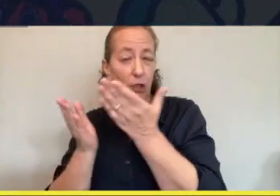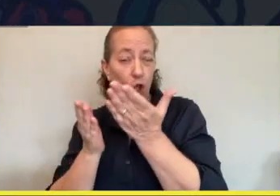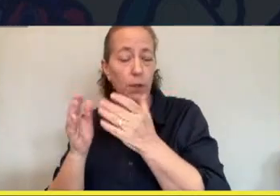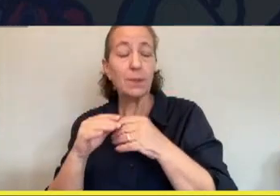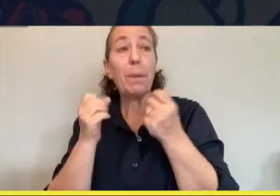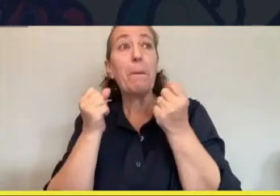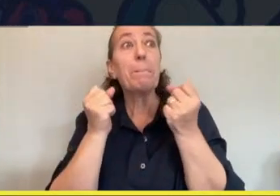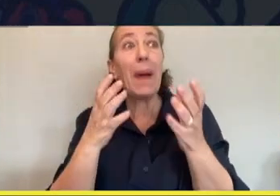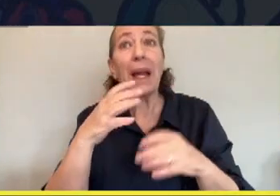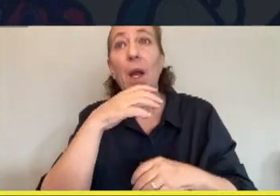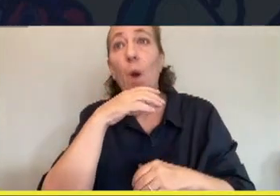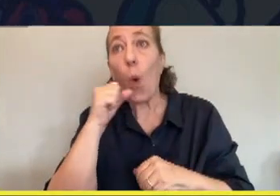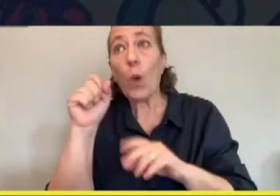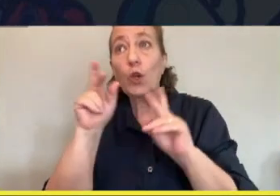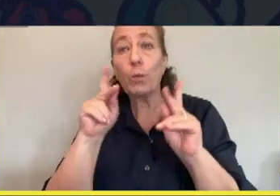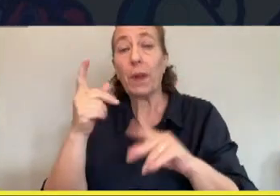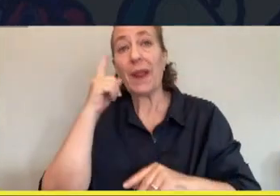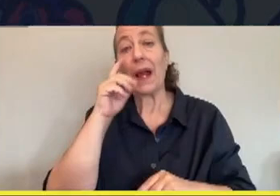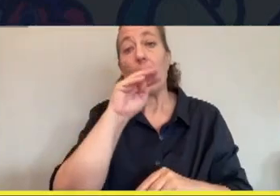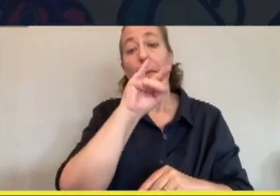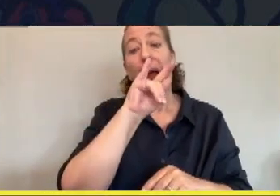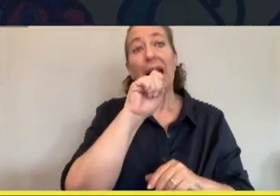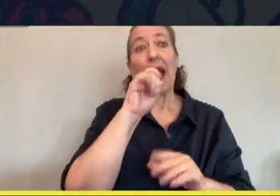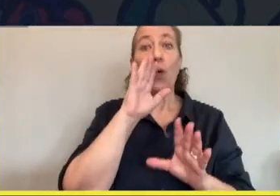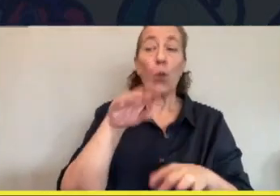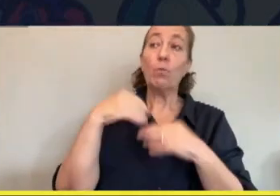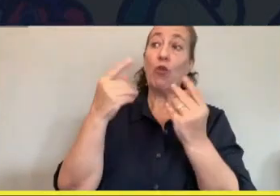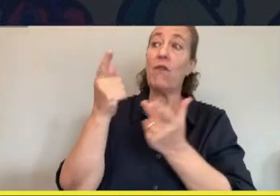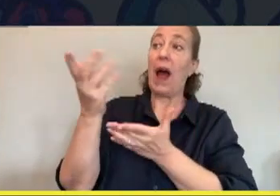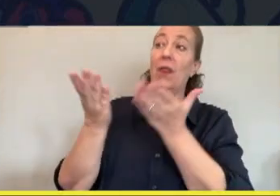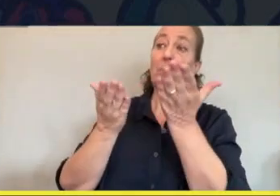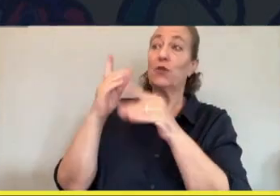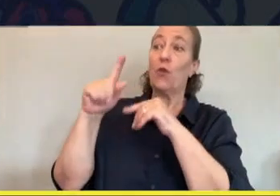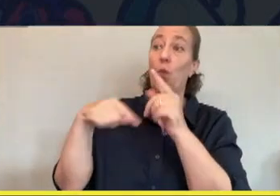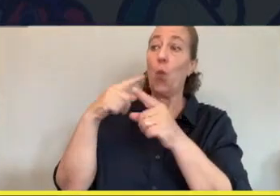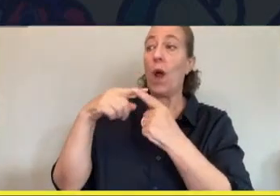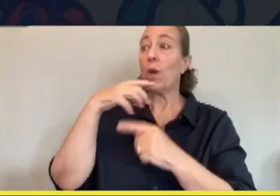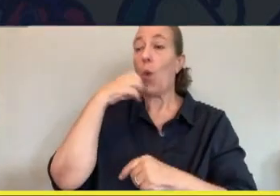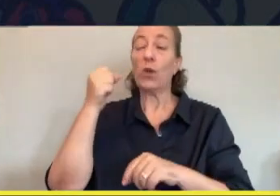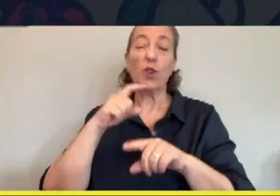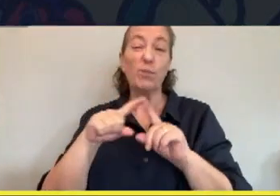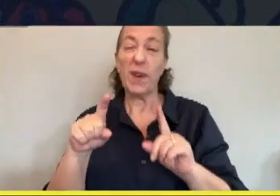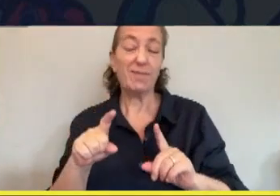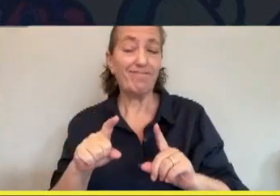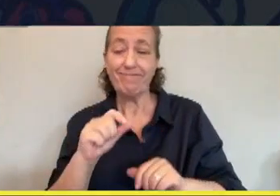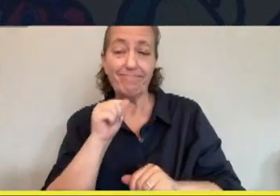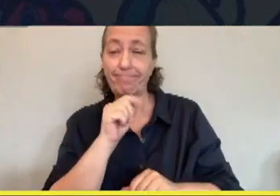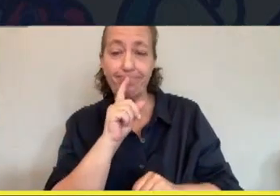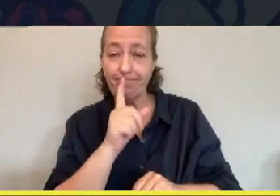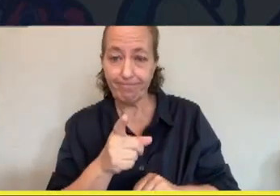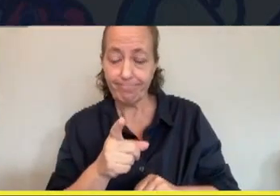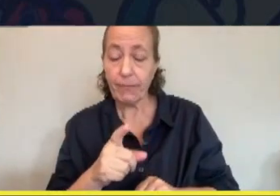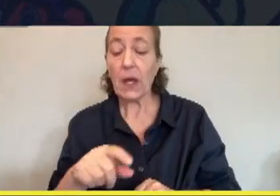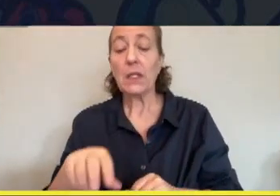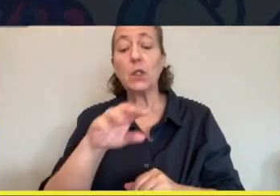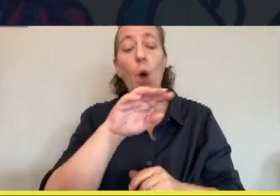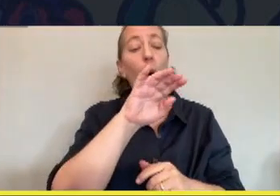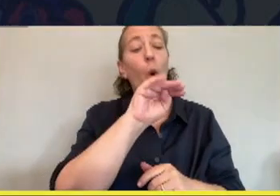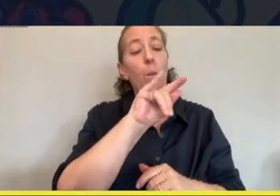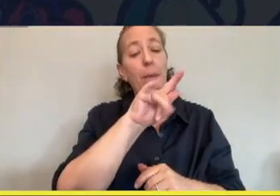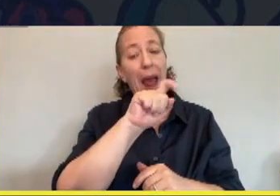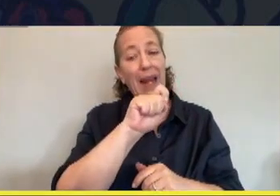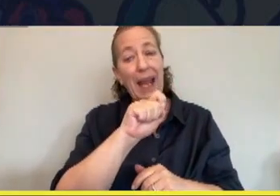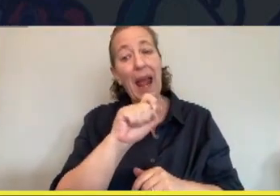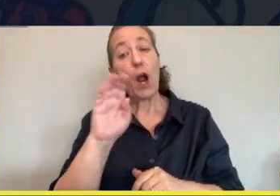think that Medicare is going to provide them this service as they age, and in fact, that is not the case. So a Medicare HCBS benefit would be a